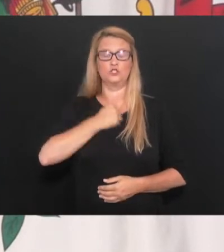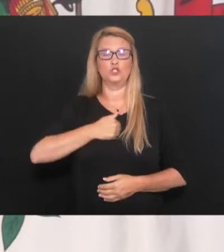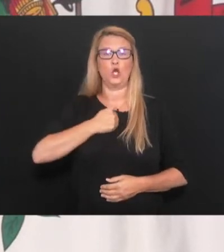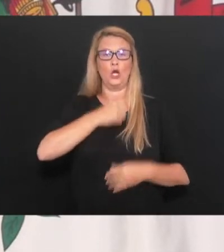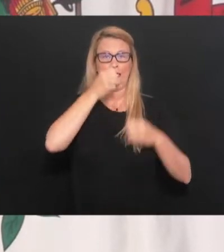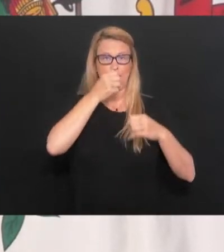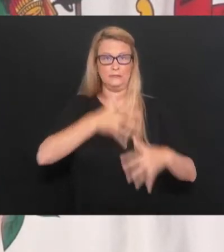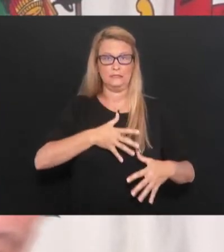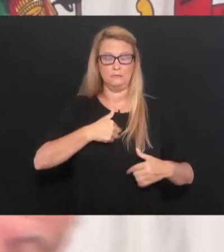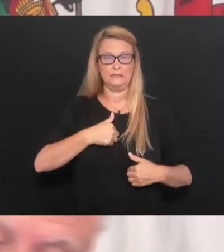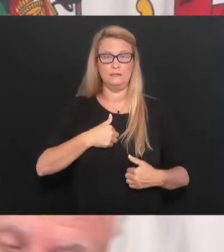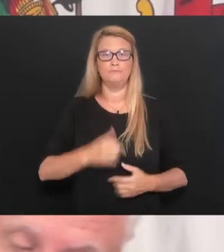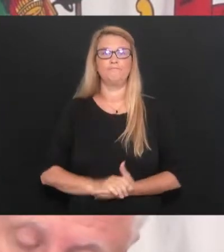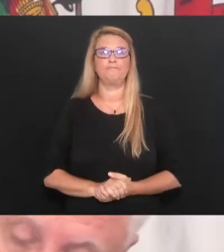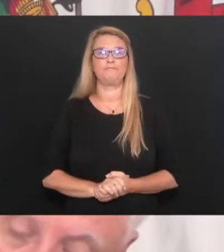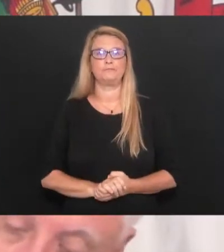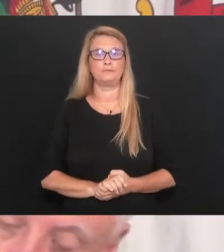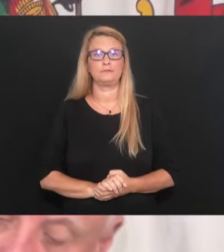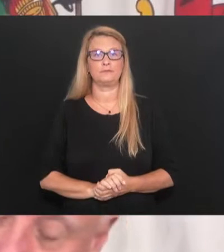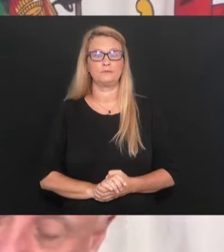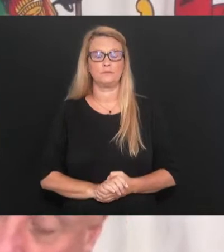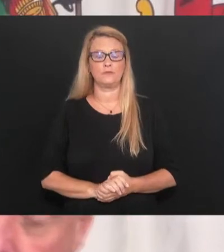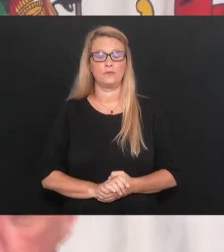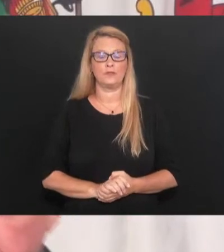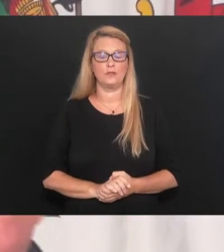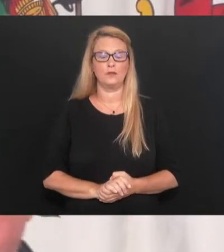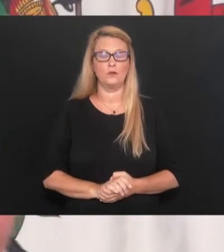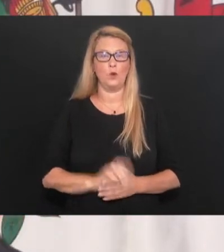Excuse me. Oh gracious.